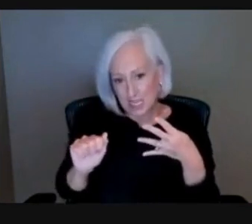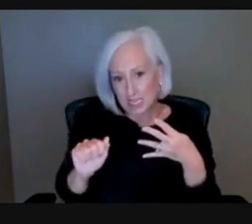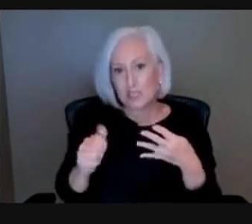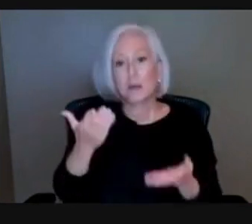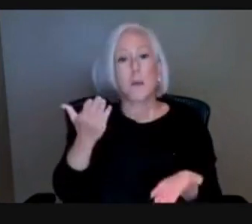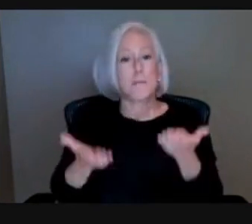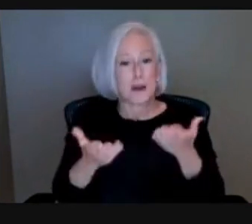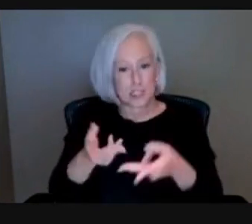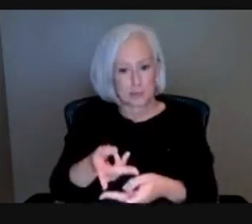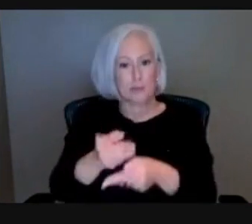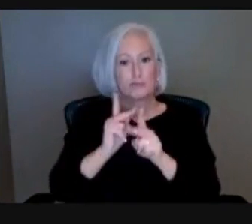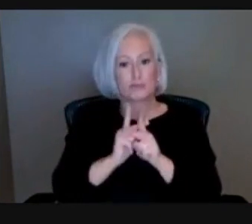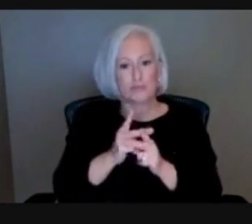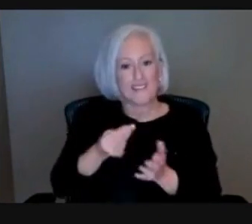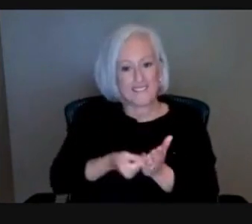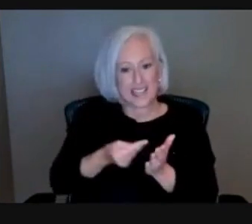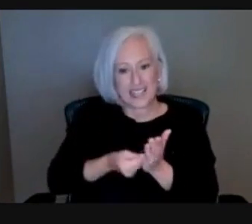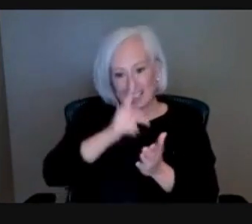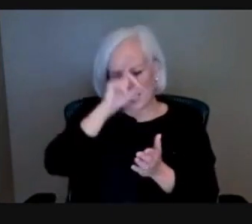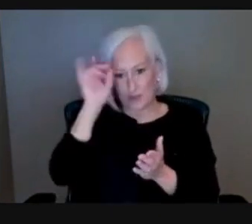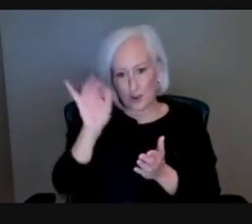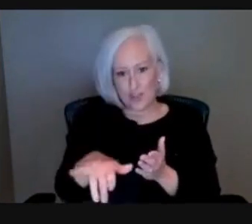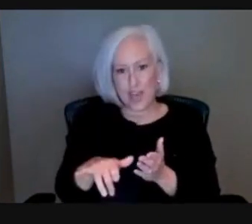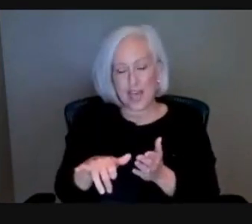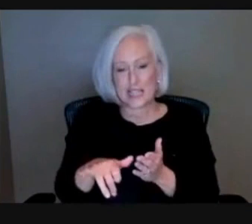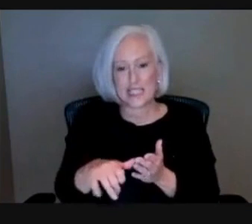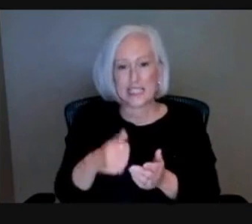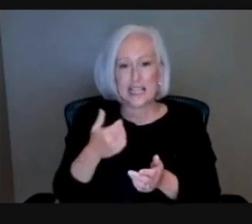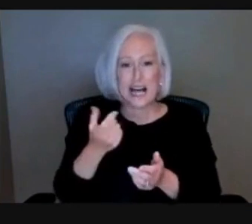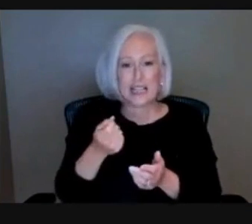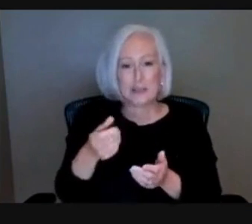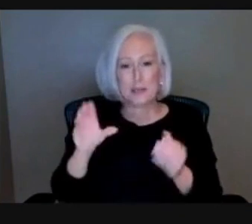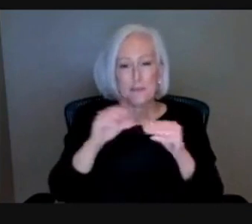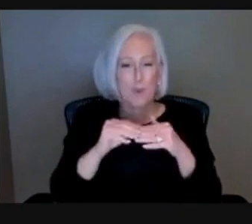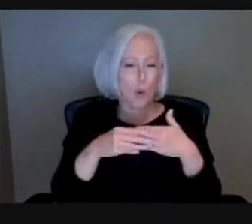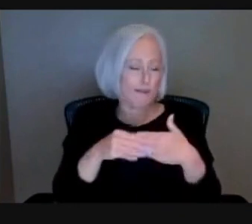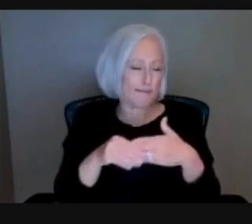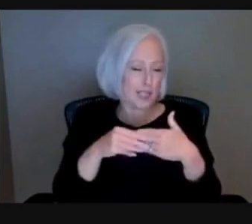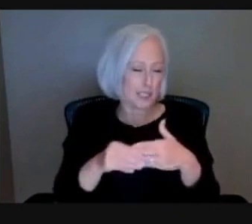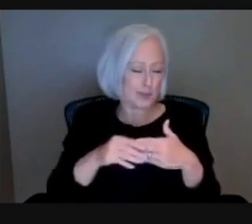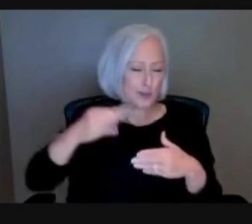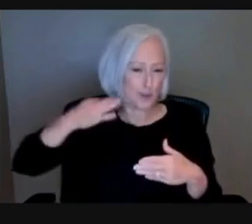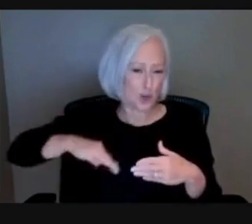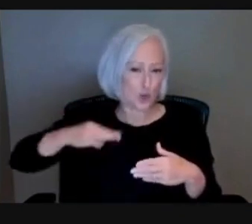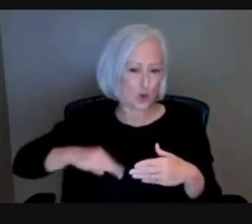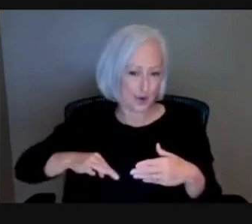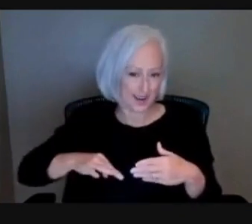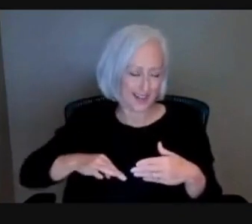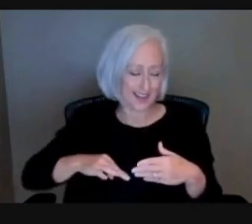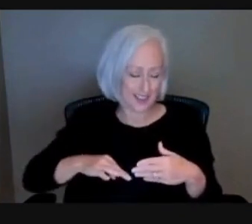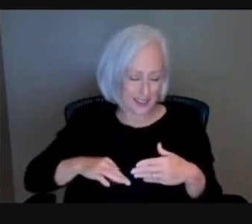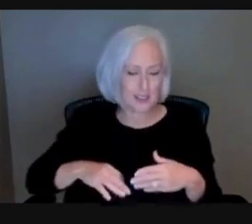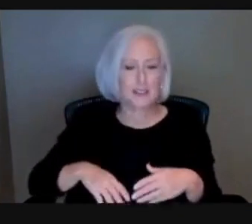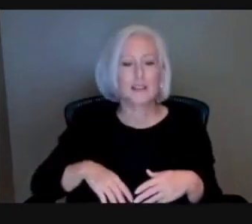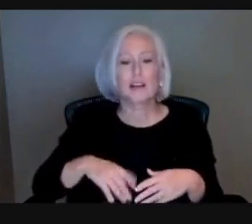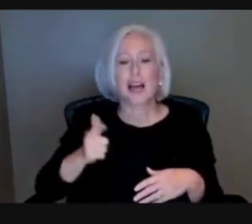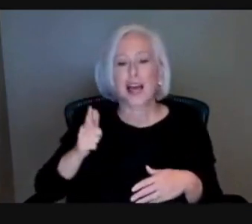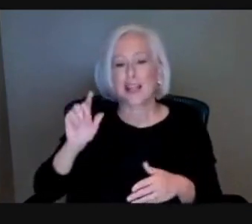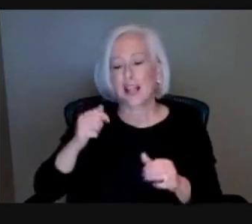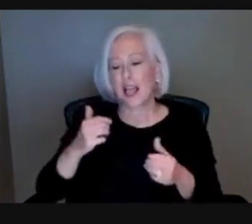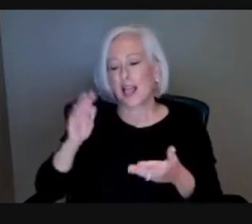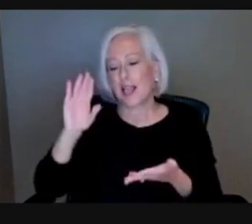home financing. FHA has a little more lenient in their credit underwriting guidelines, and they have a lower down payment